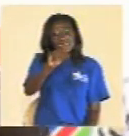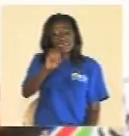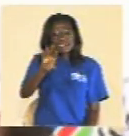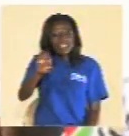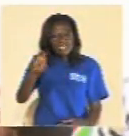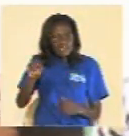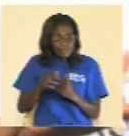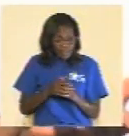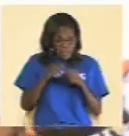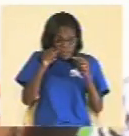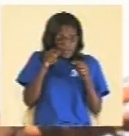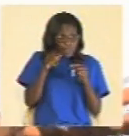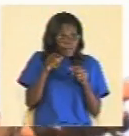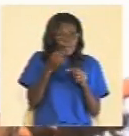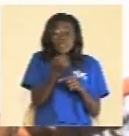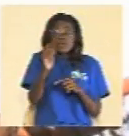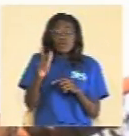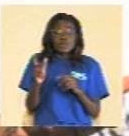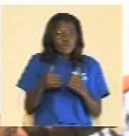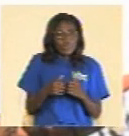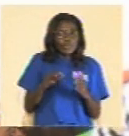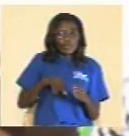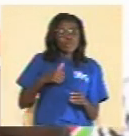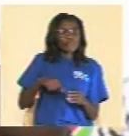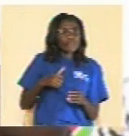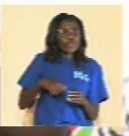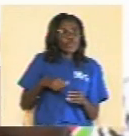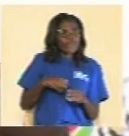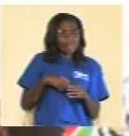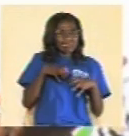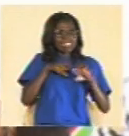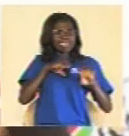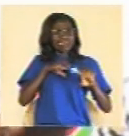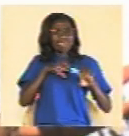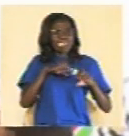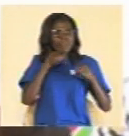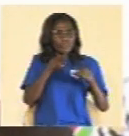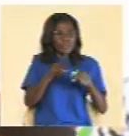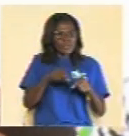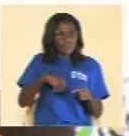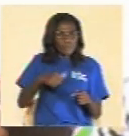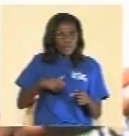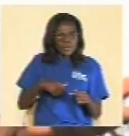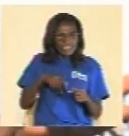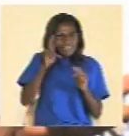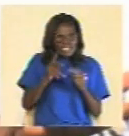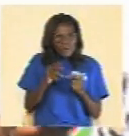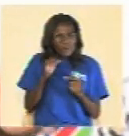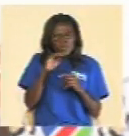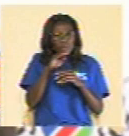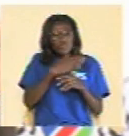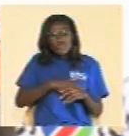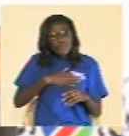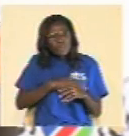seen pictures that are associated with leprosy, does the fingers and the toes always have to fall off,